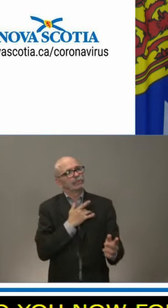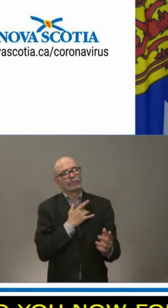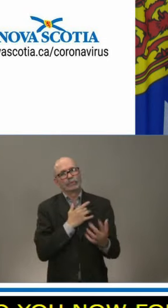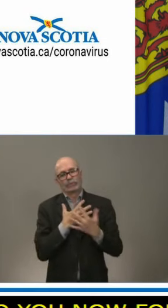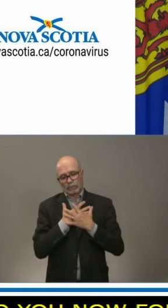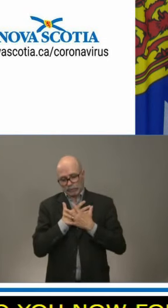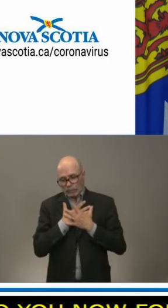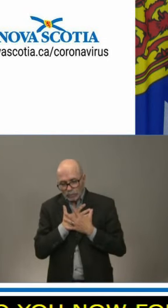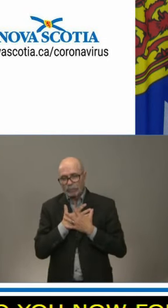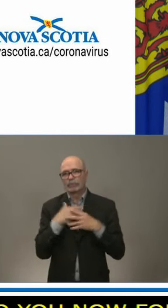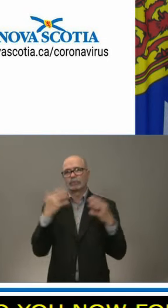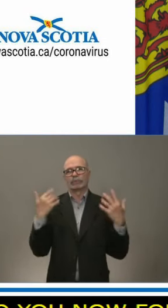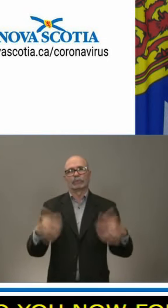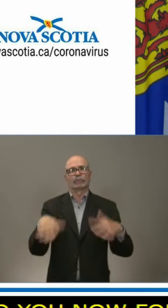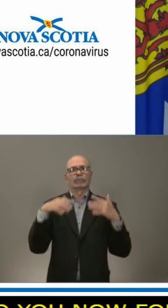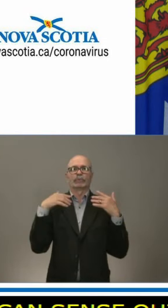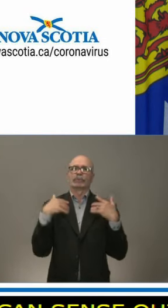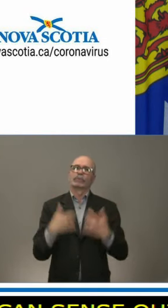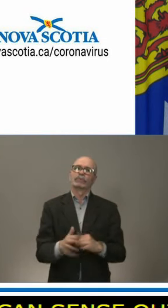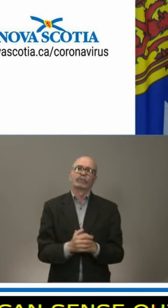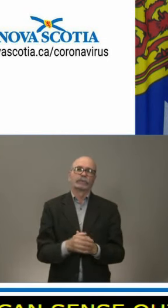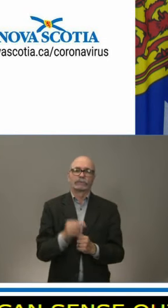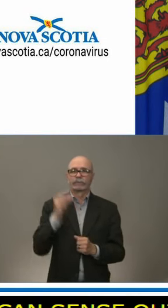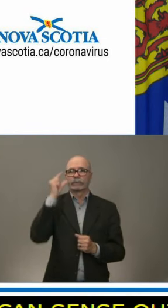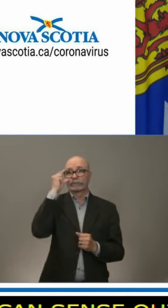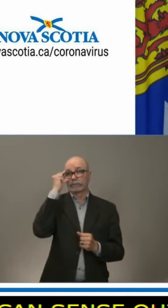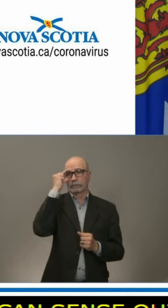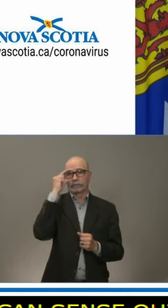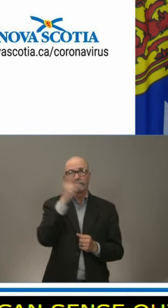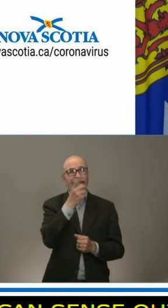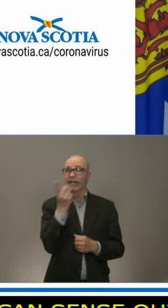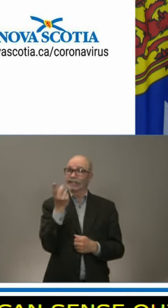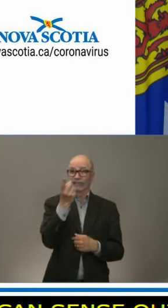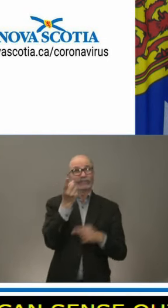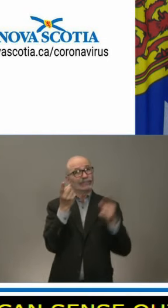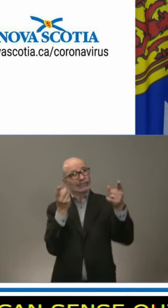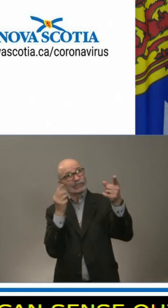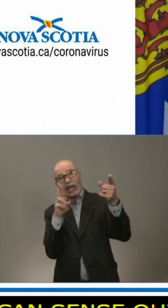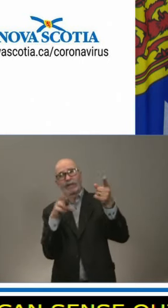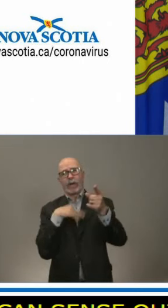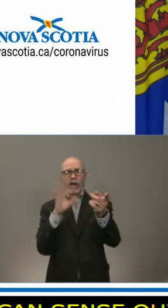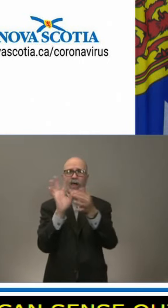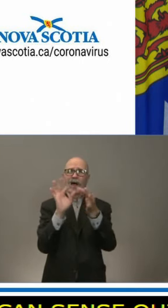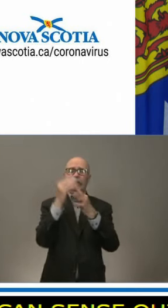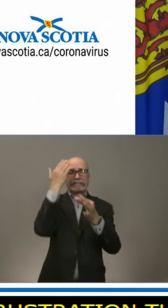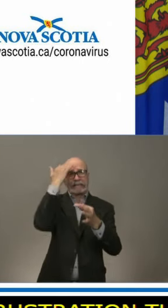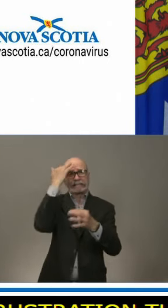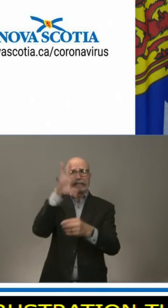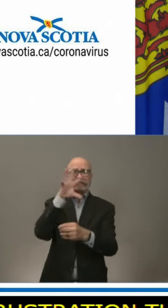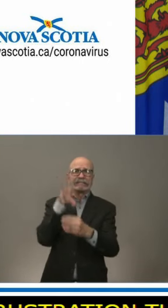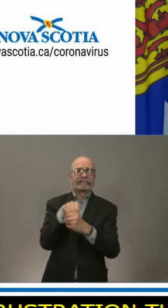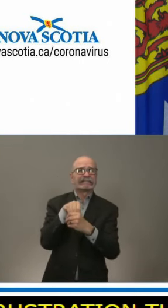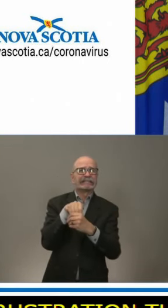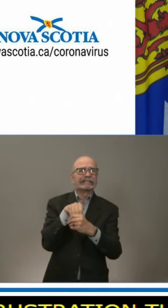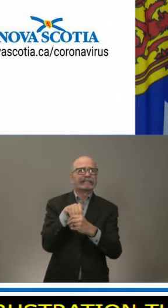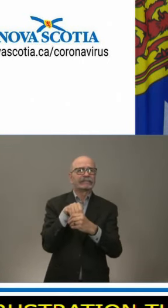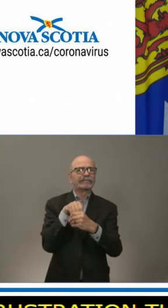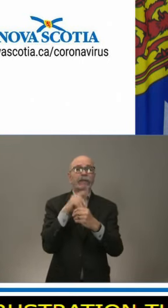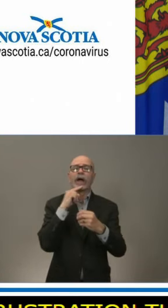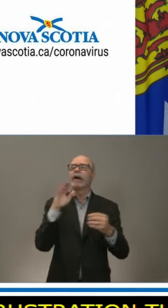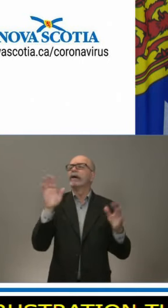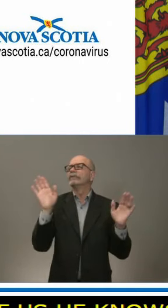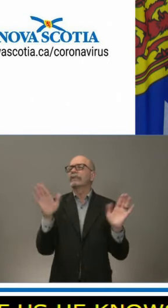than any of us, he knows there's two results to this. The one he described that none of us want to see is that more families end up